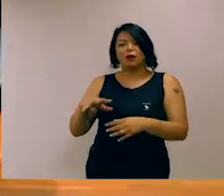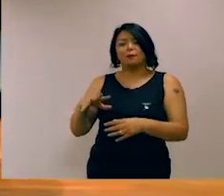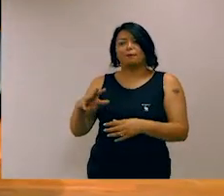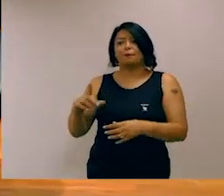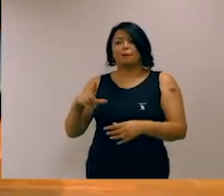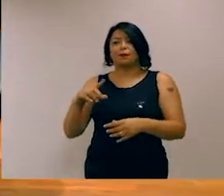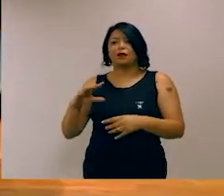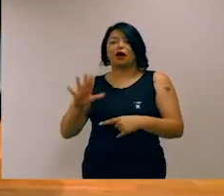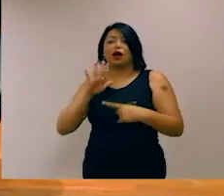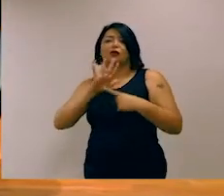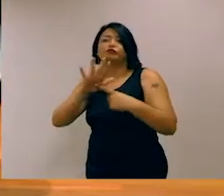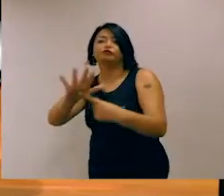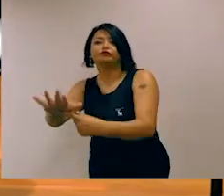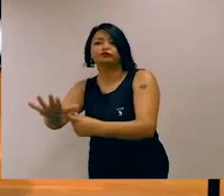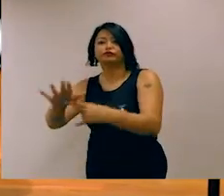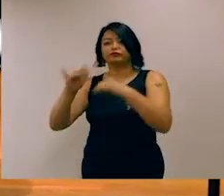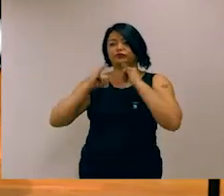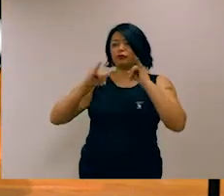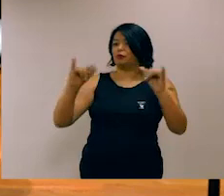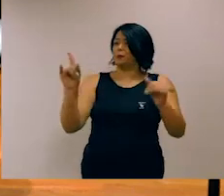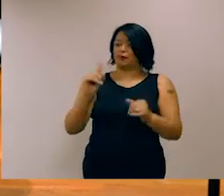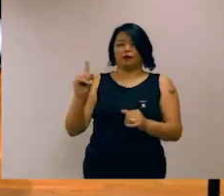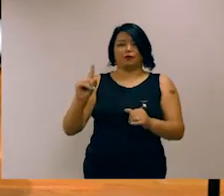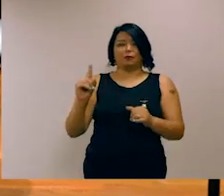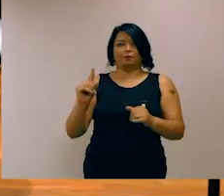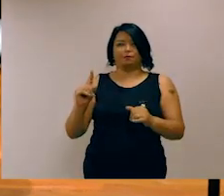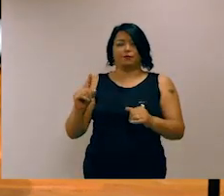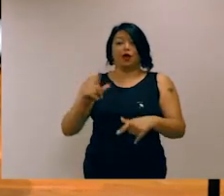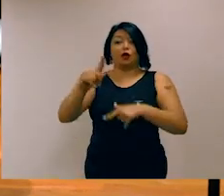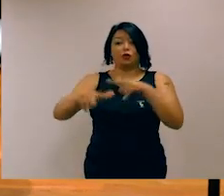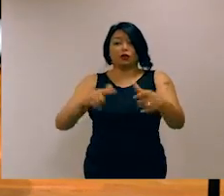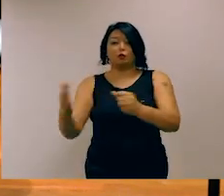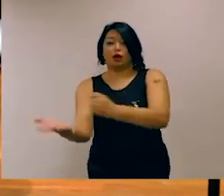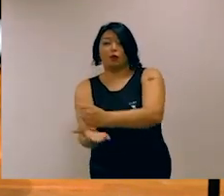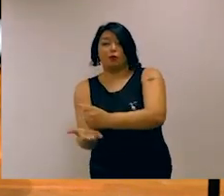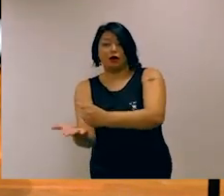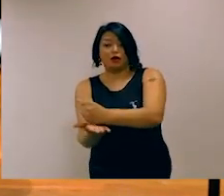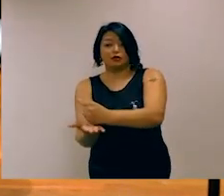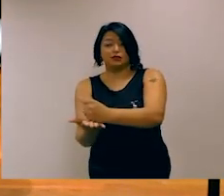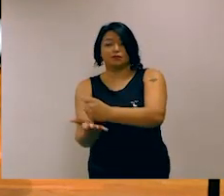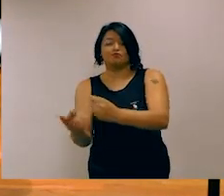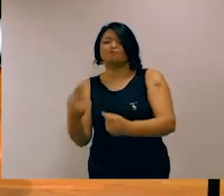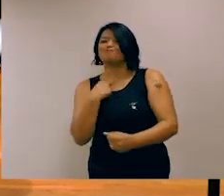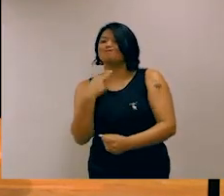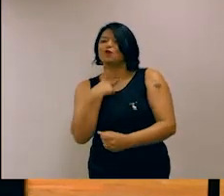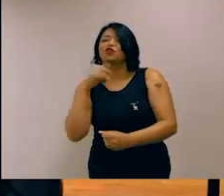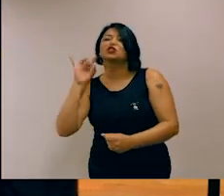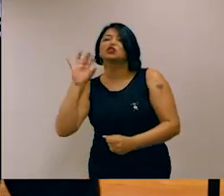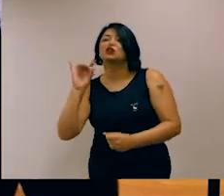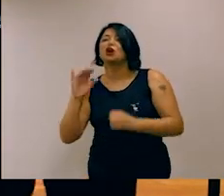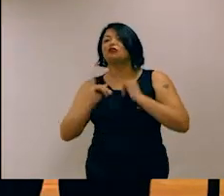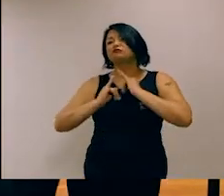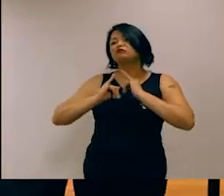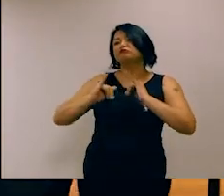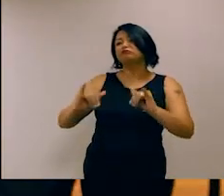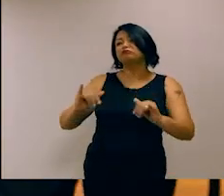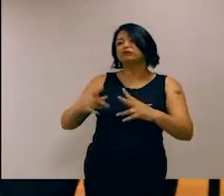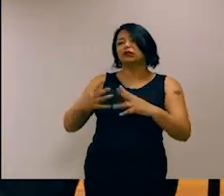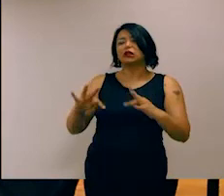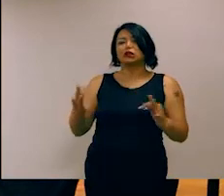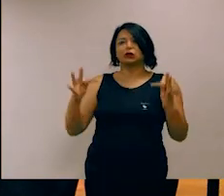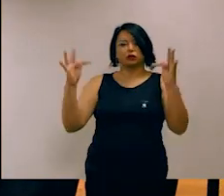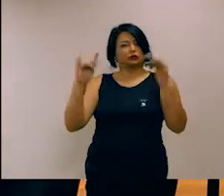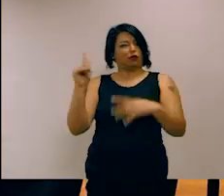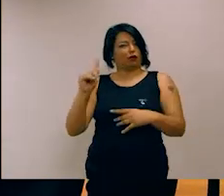extracting data and provide them to the organizations. your fundamental work must not